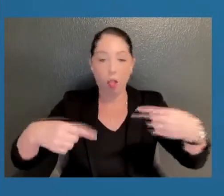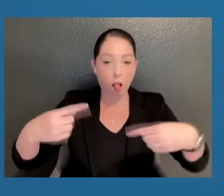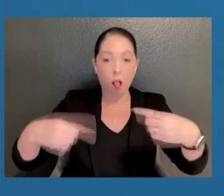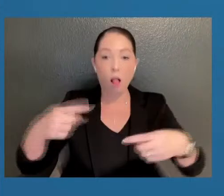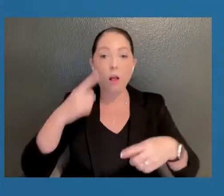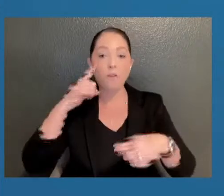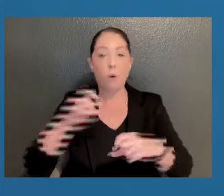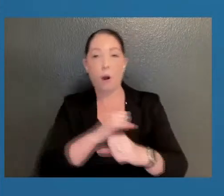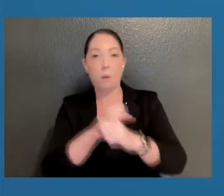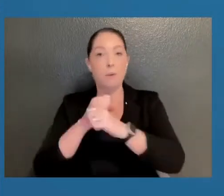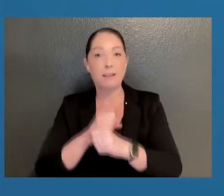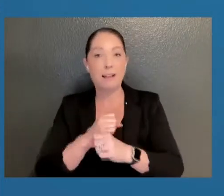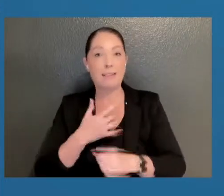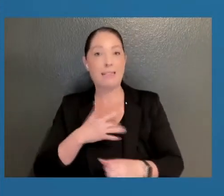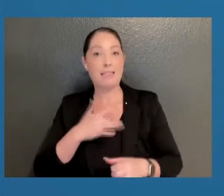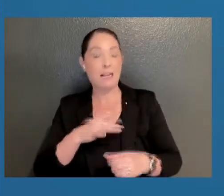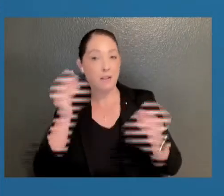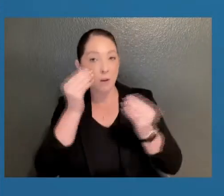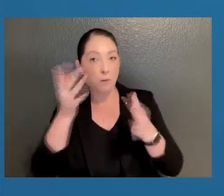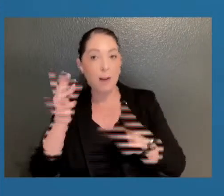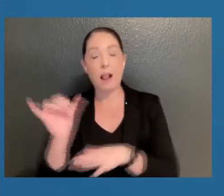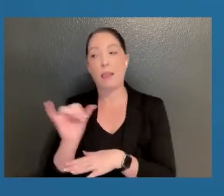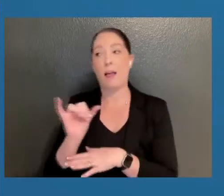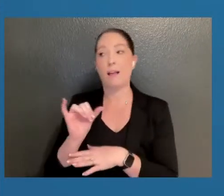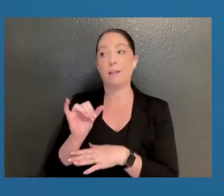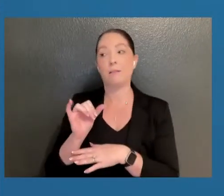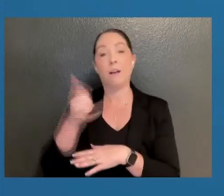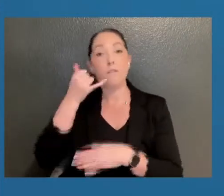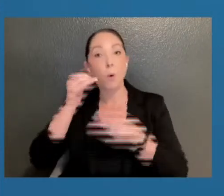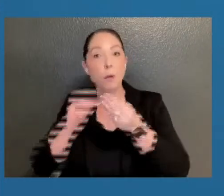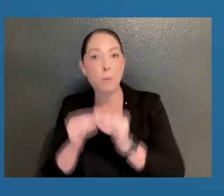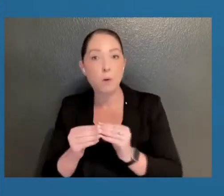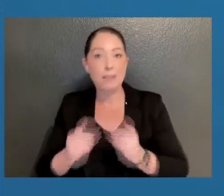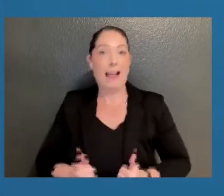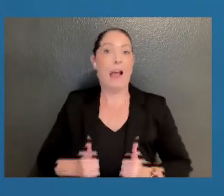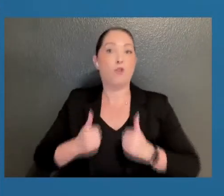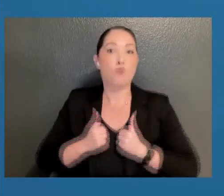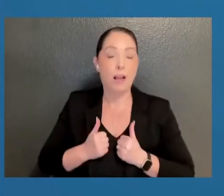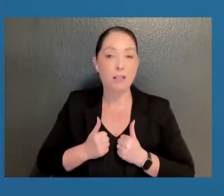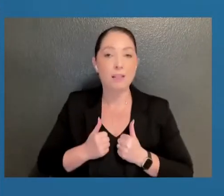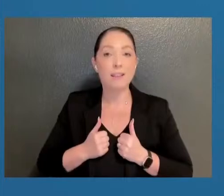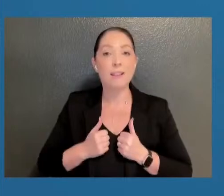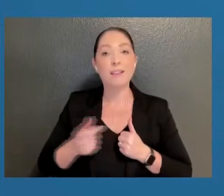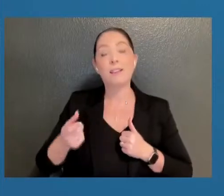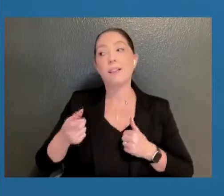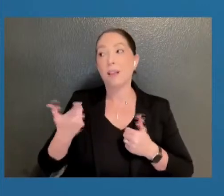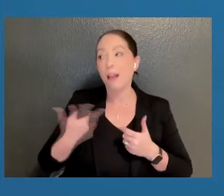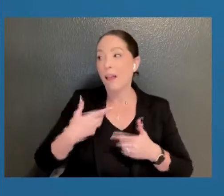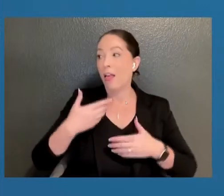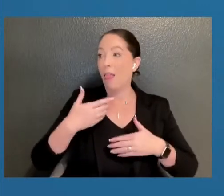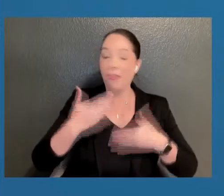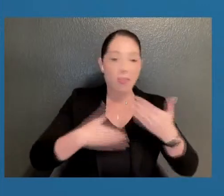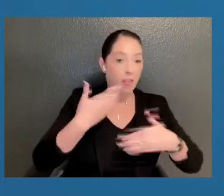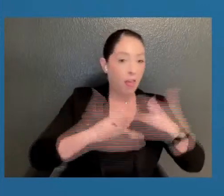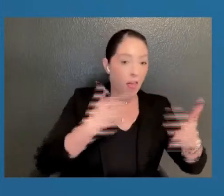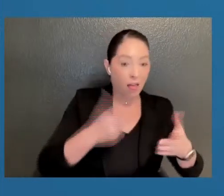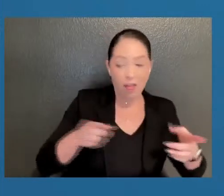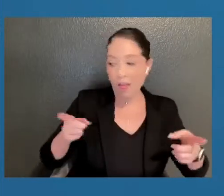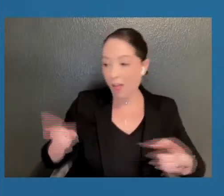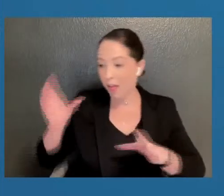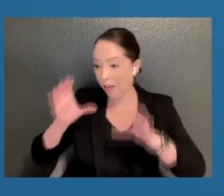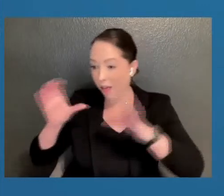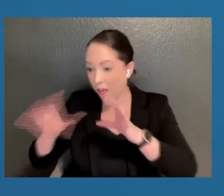like addresses or phone numbers. All these take time while the clock is running. And we'll also